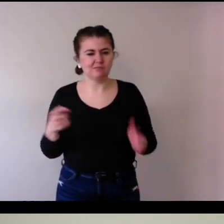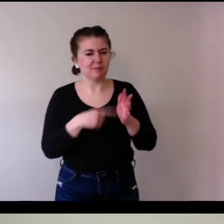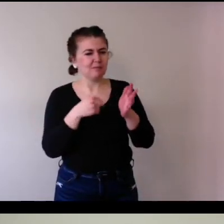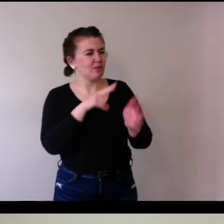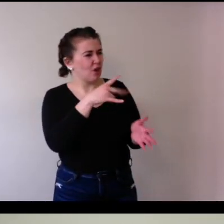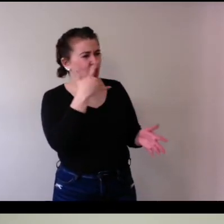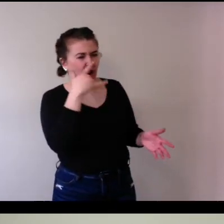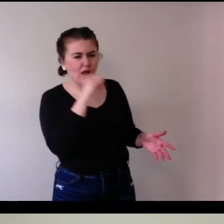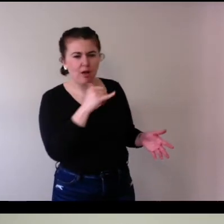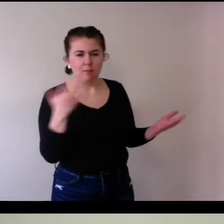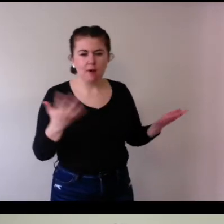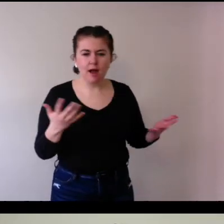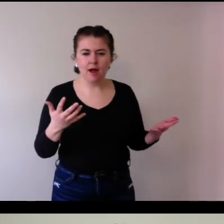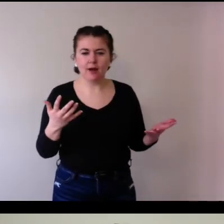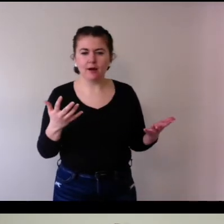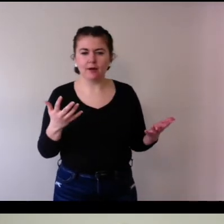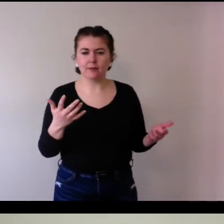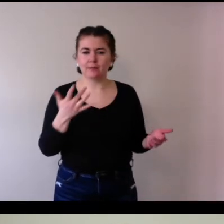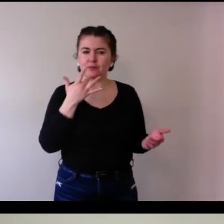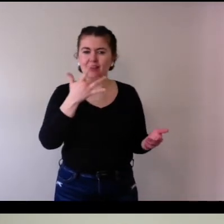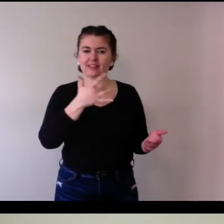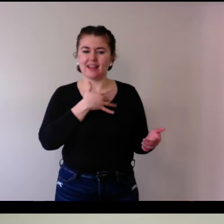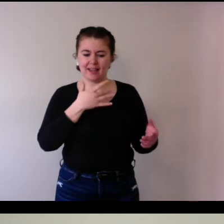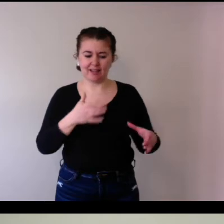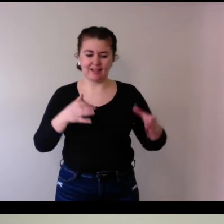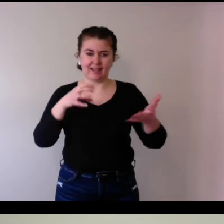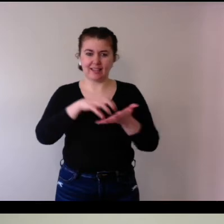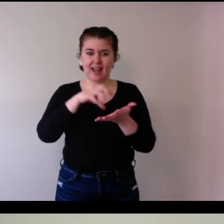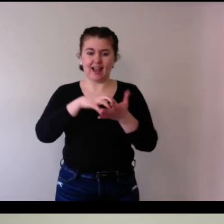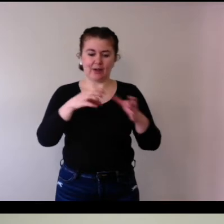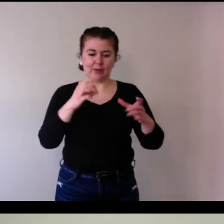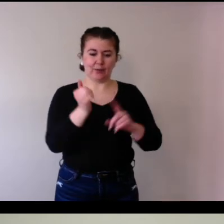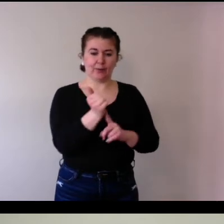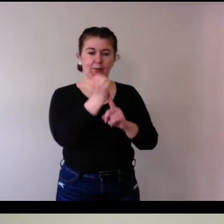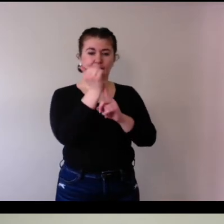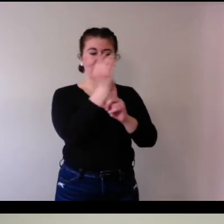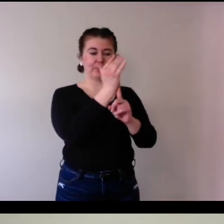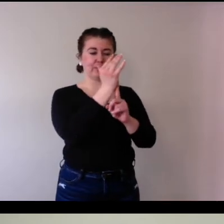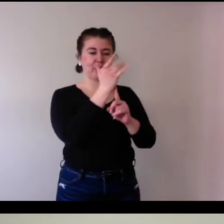Sometimes it looked like a birthday cake, but it wasn't a birthday cake.